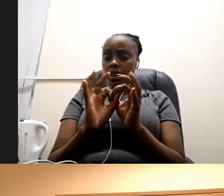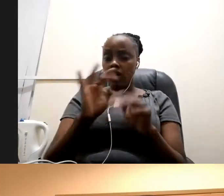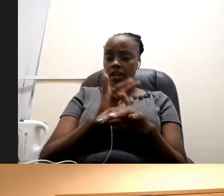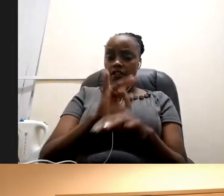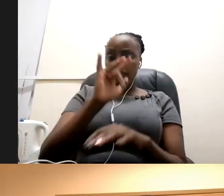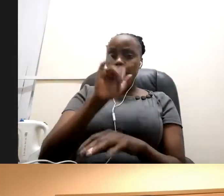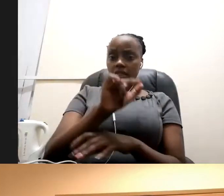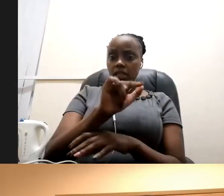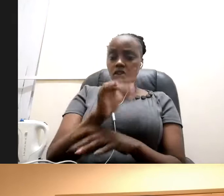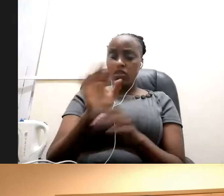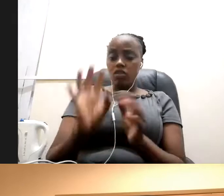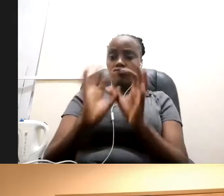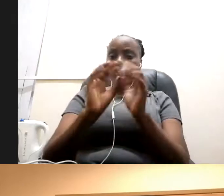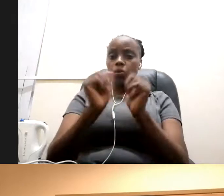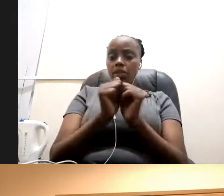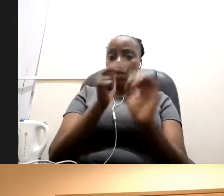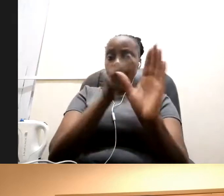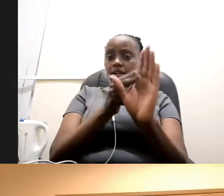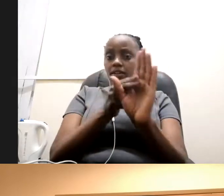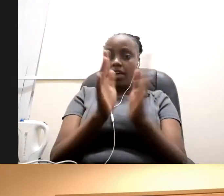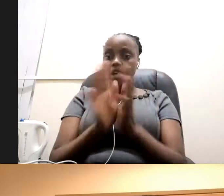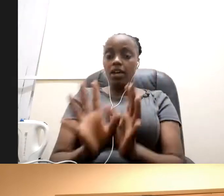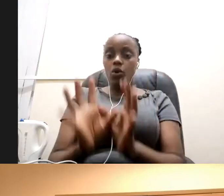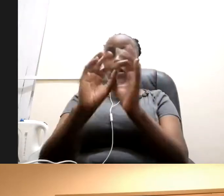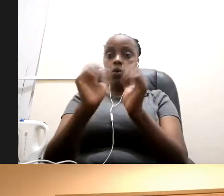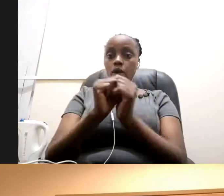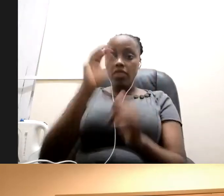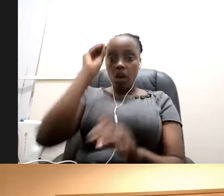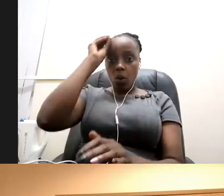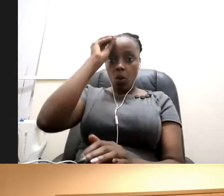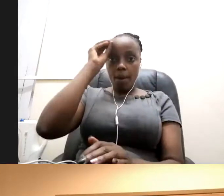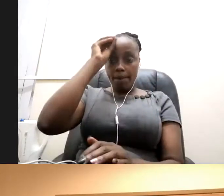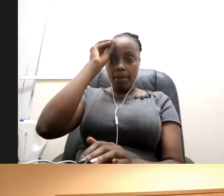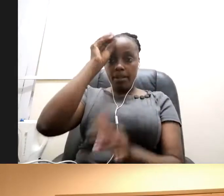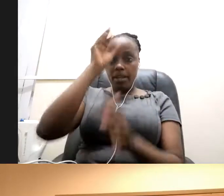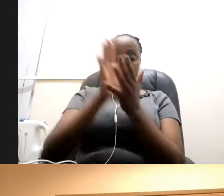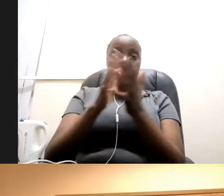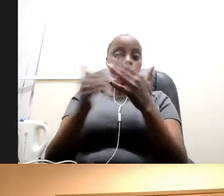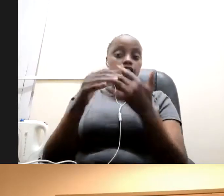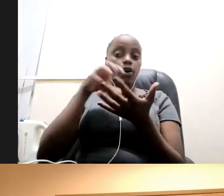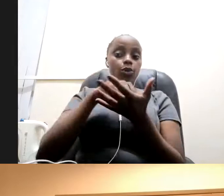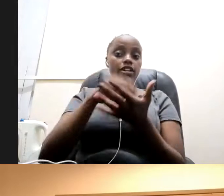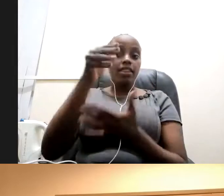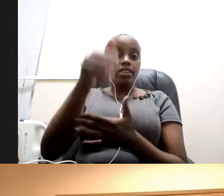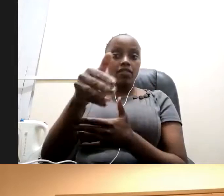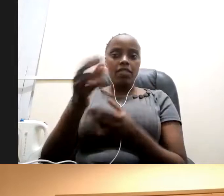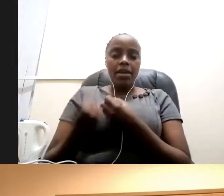the participation and in relation to the opinion and the contents that they